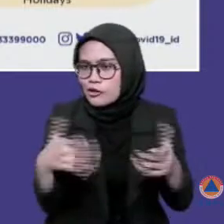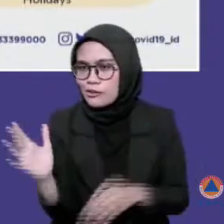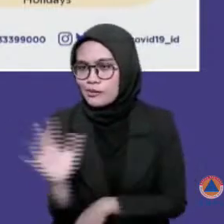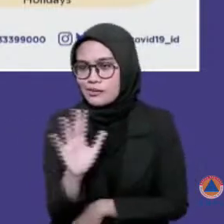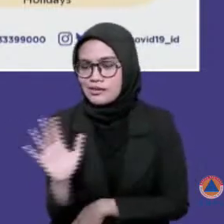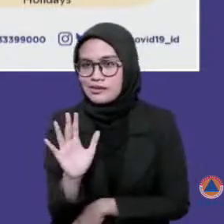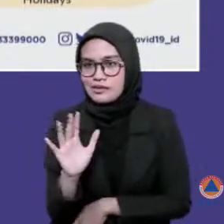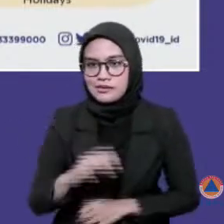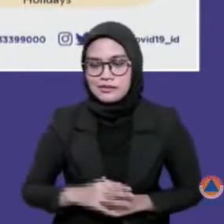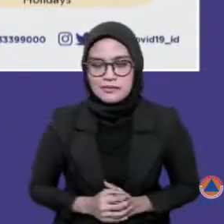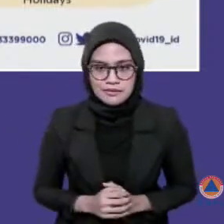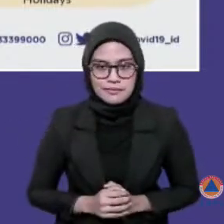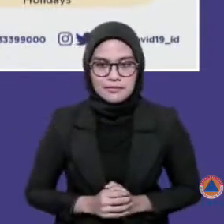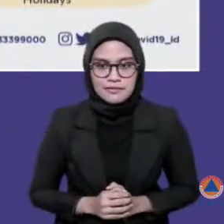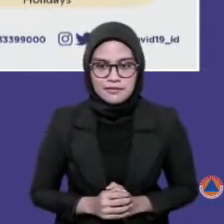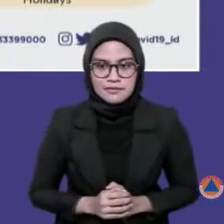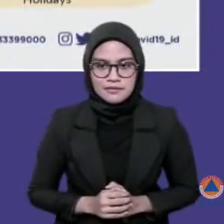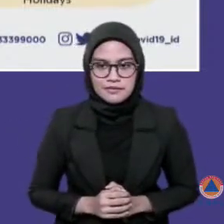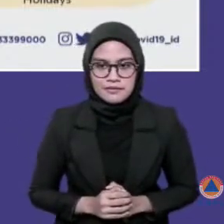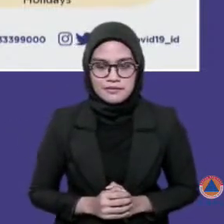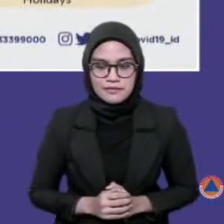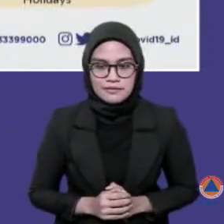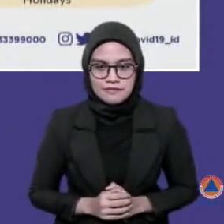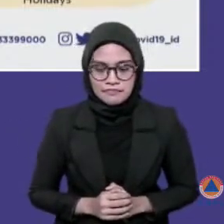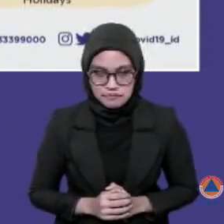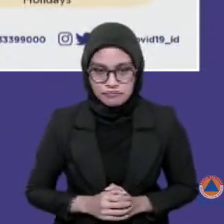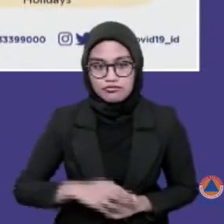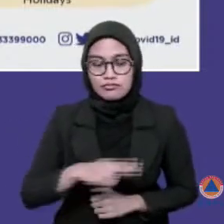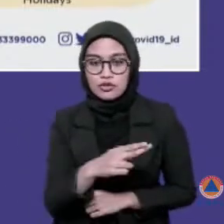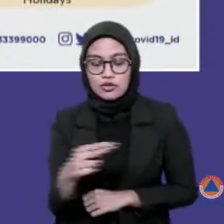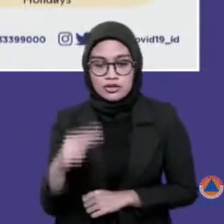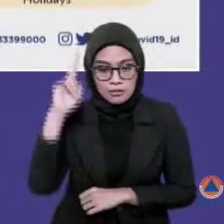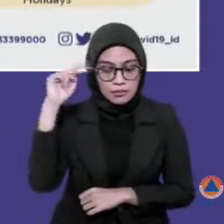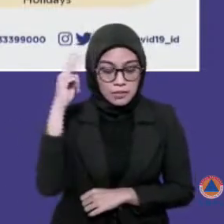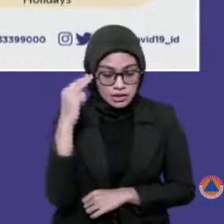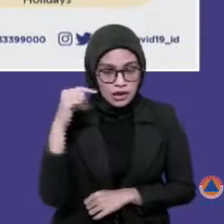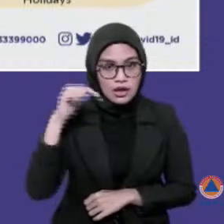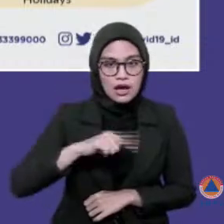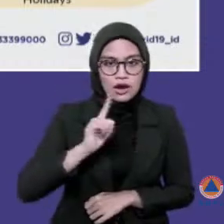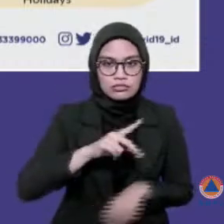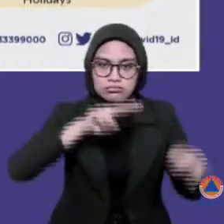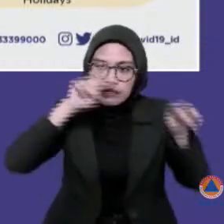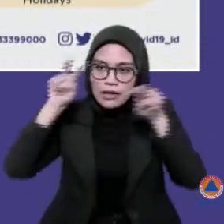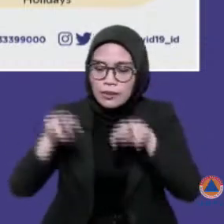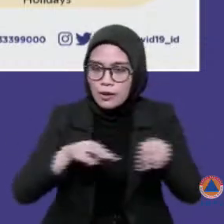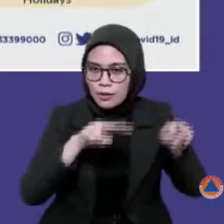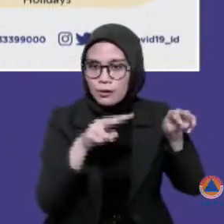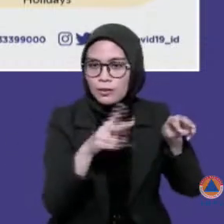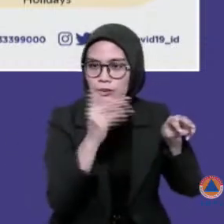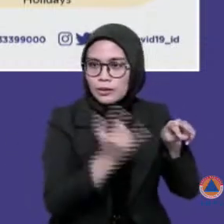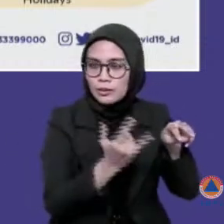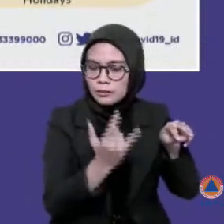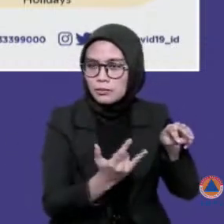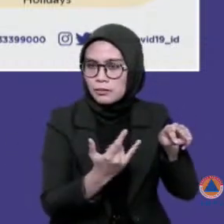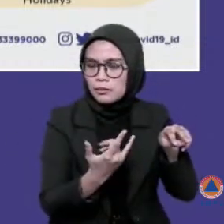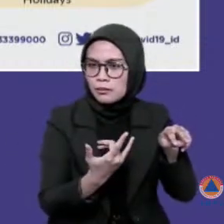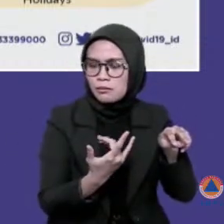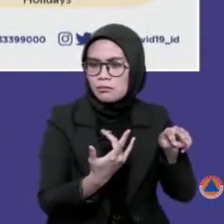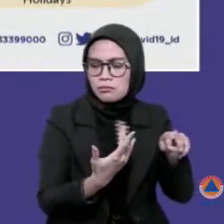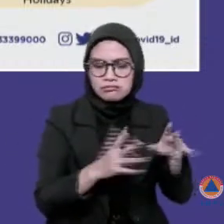domestic dynamics, the Indonesian government also continues to monitor the dynamics of COVID-19